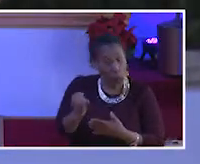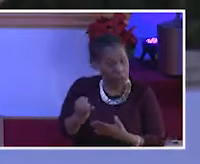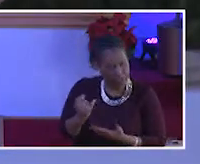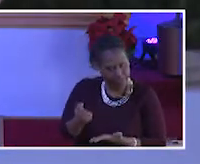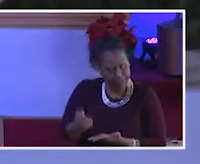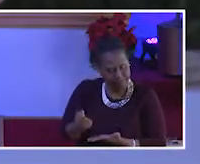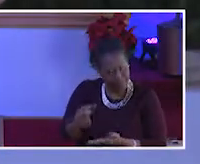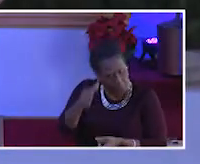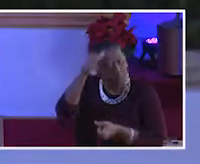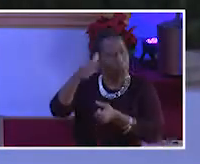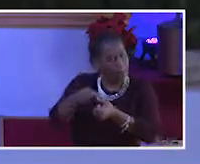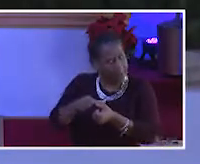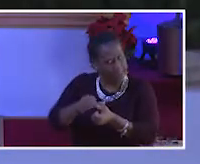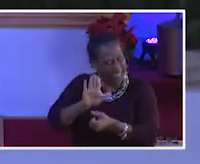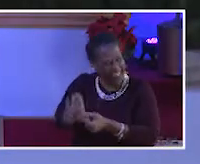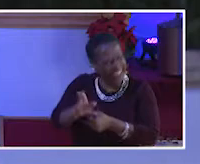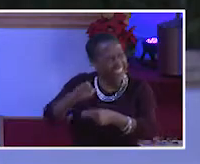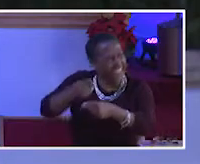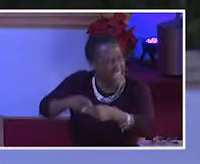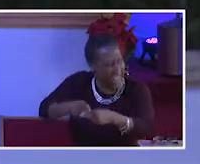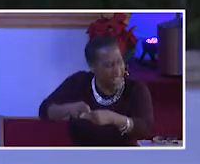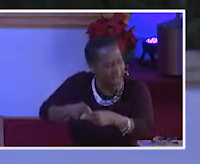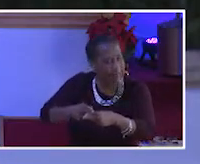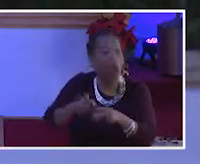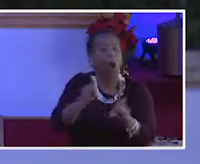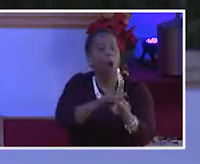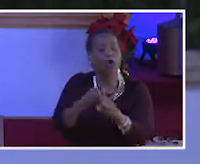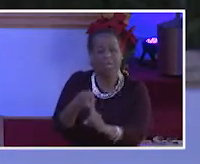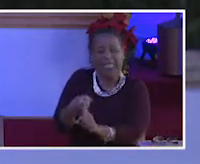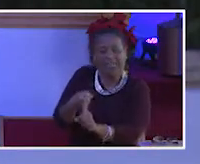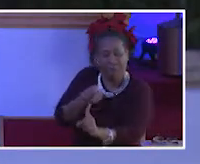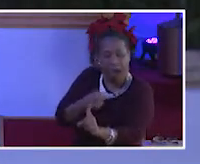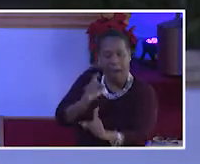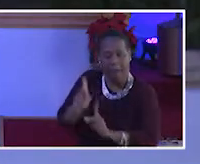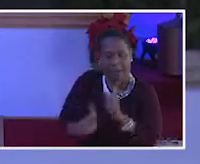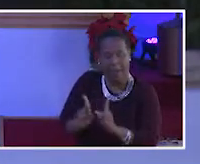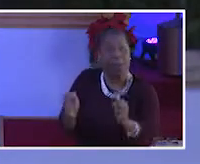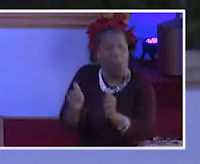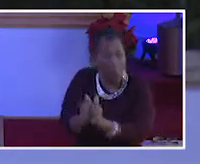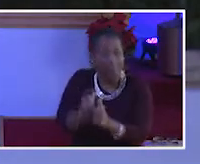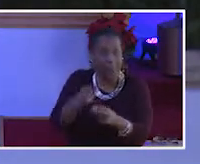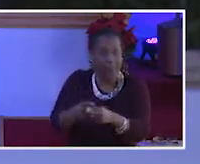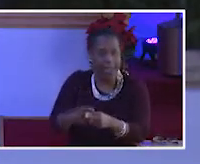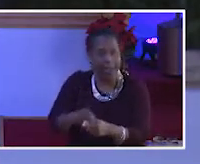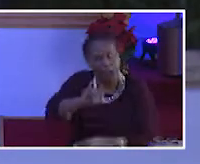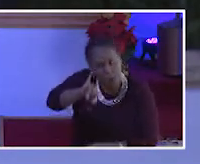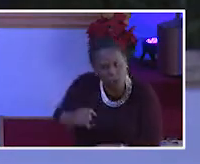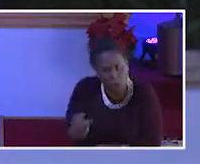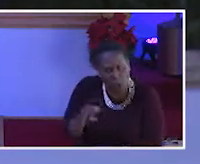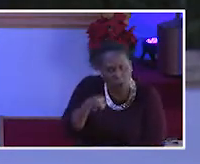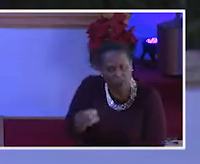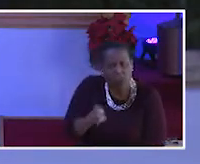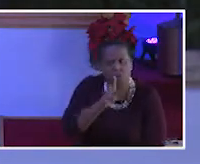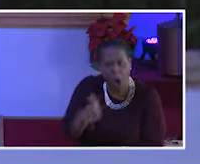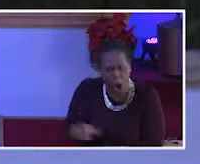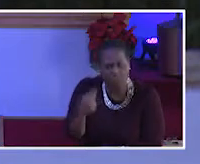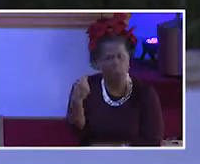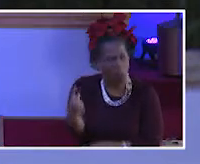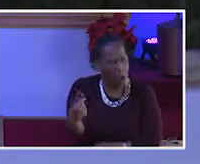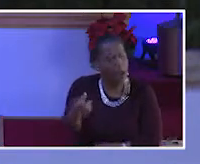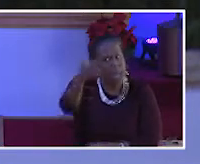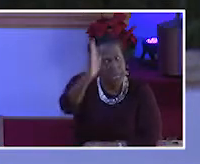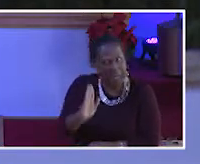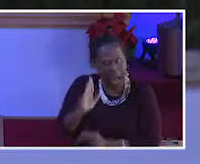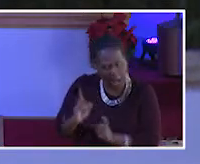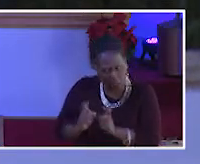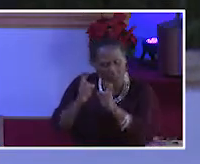reminded that he has a name, but that he comes from a people with a name. Joseph, you are the one that God will